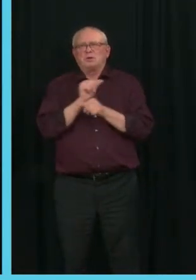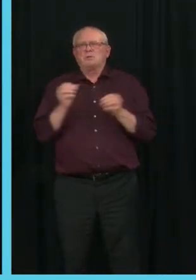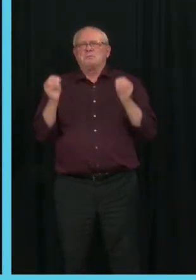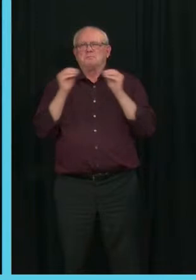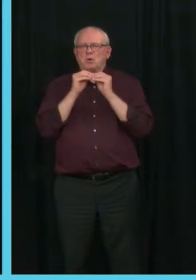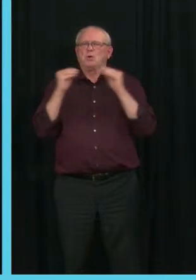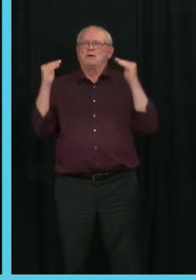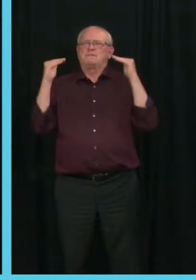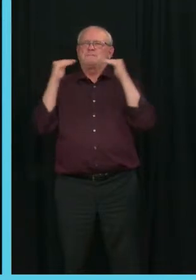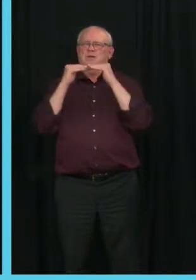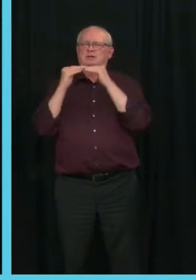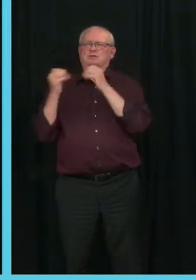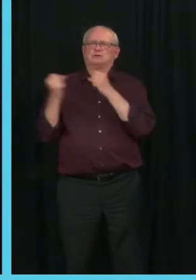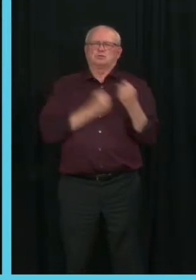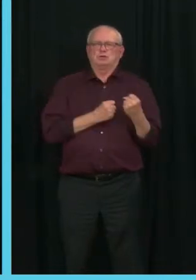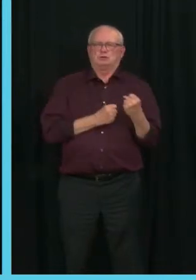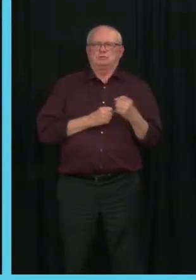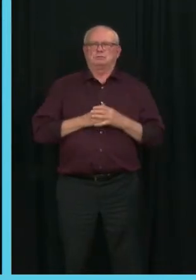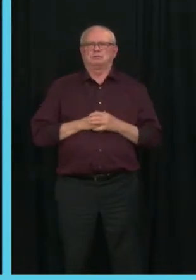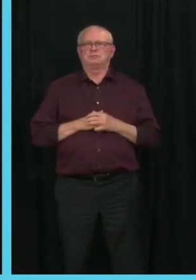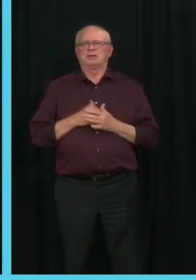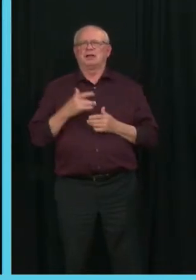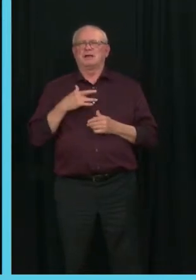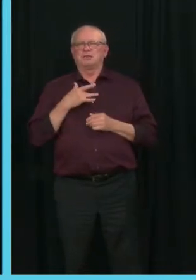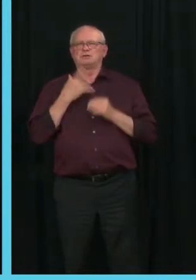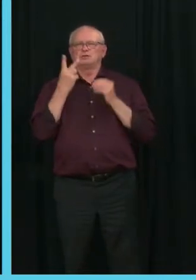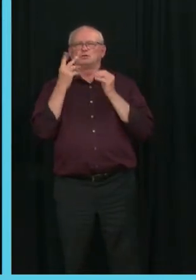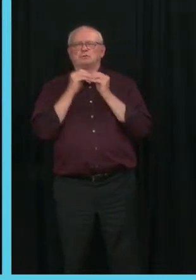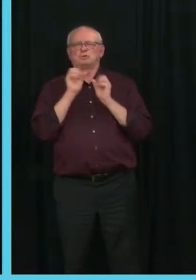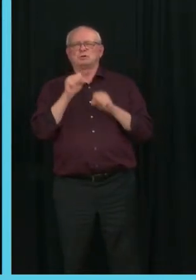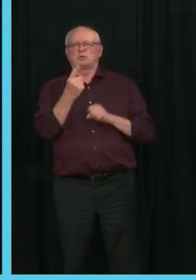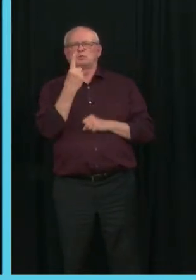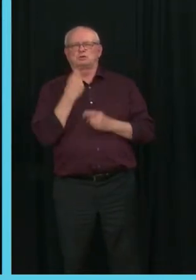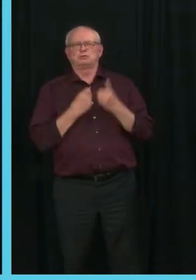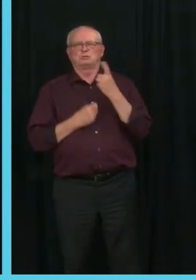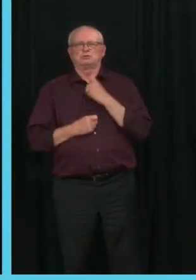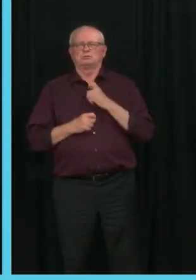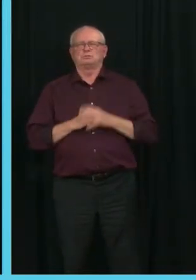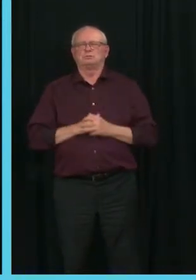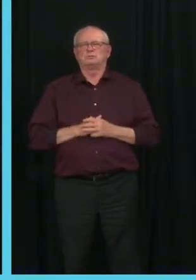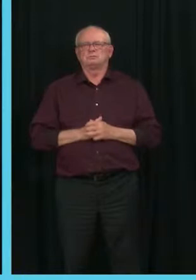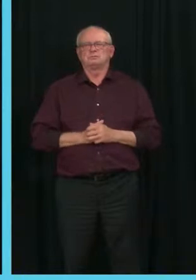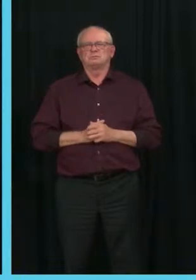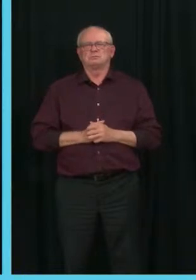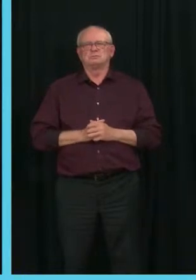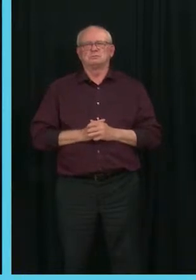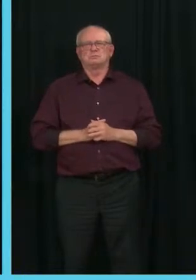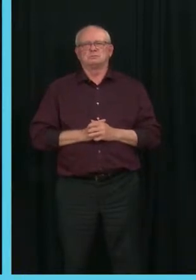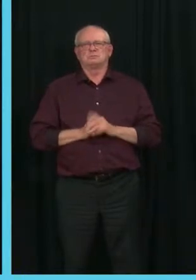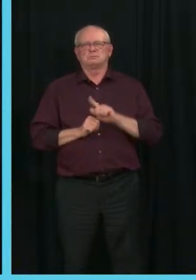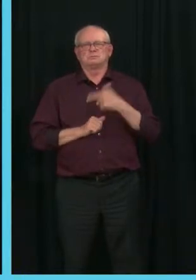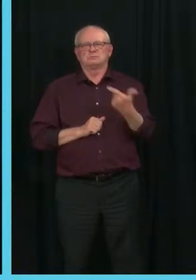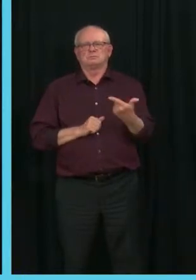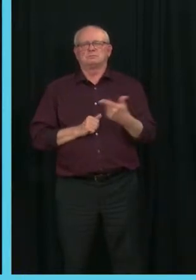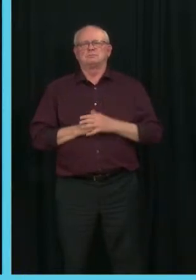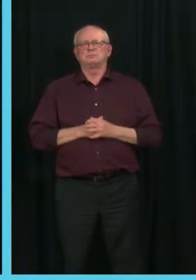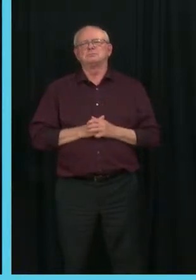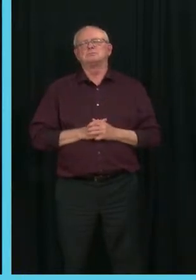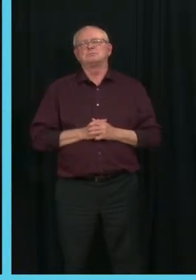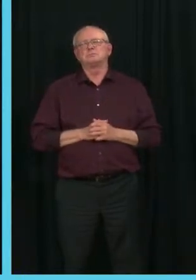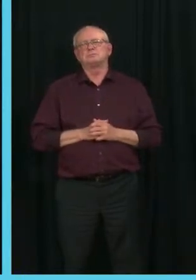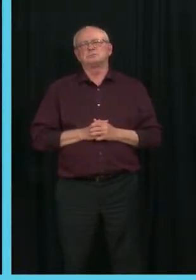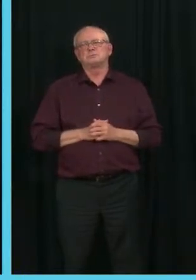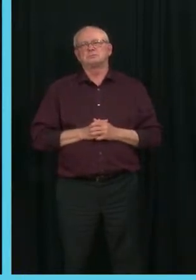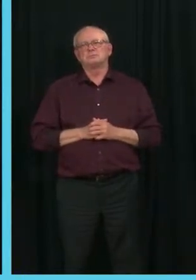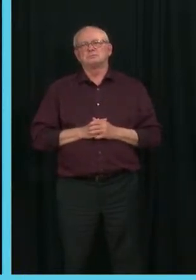Thank you, Premier. We have time for about 2 more callers today. Operator, can you please put through our second last caller? Lauren Pullen,